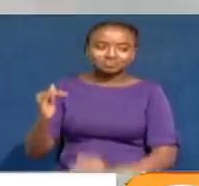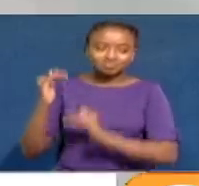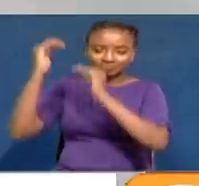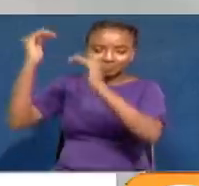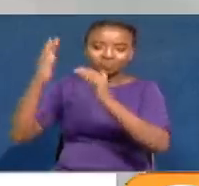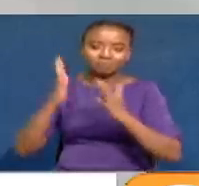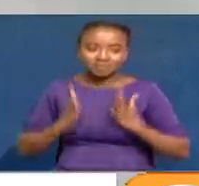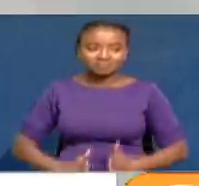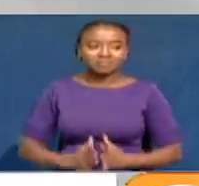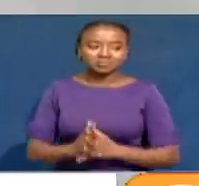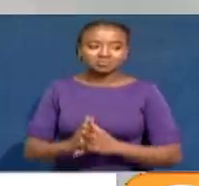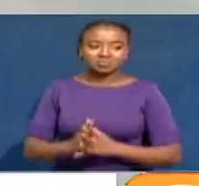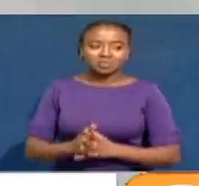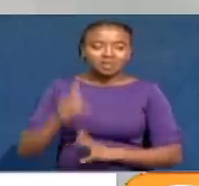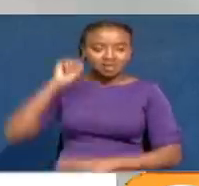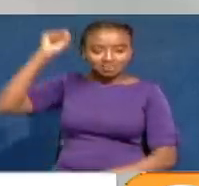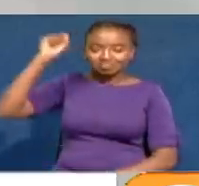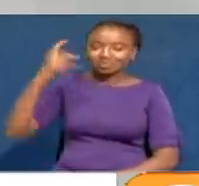No, we even respect each other.